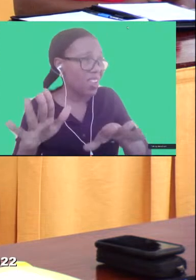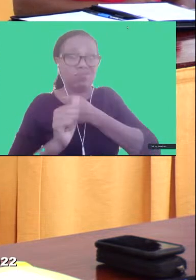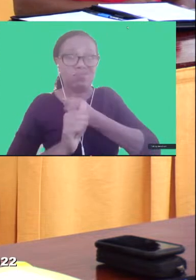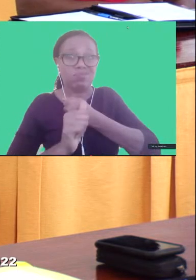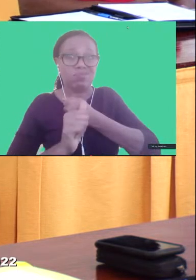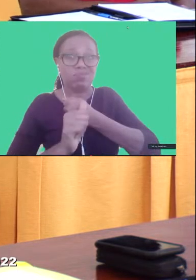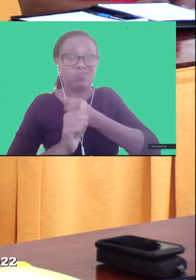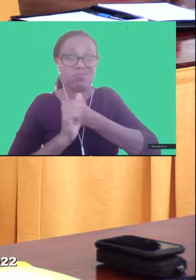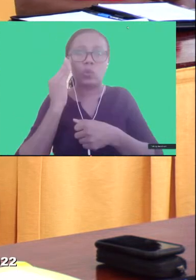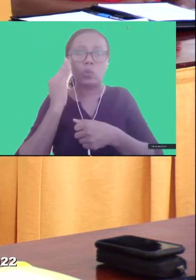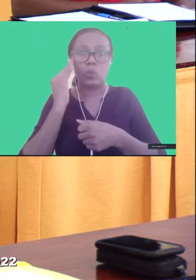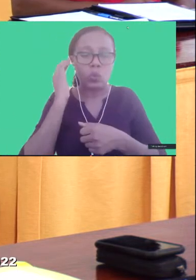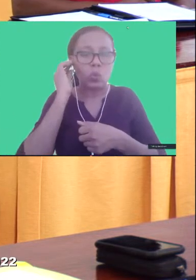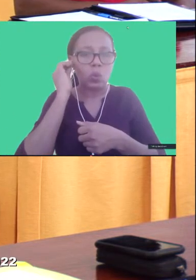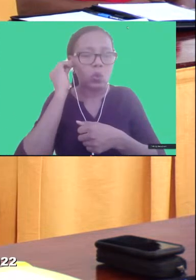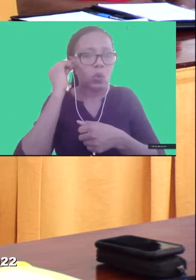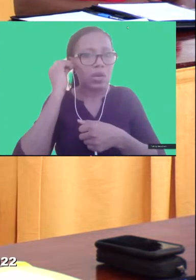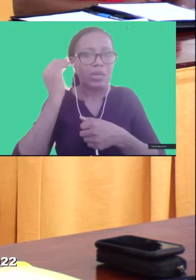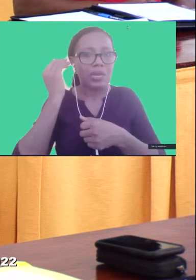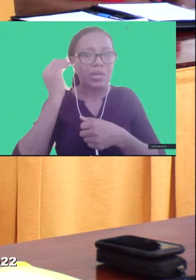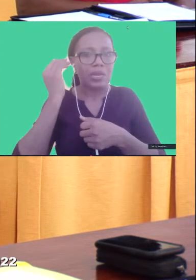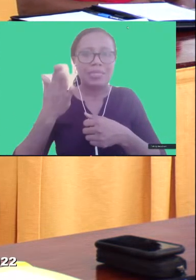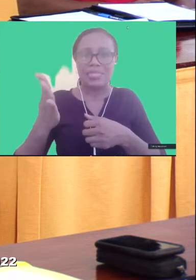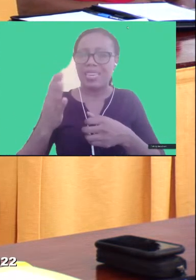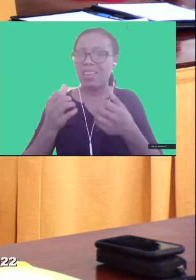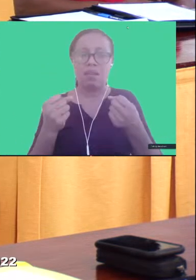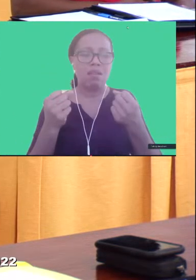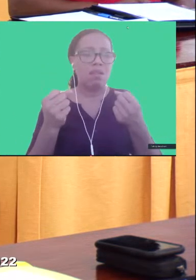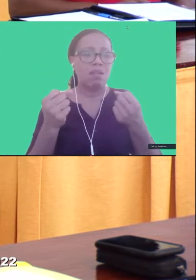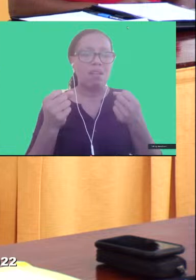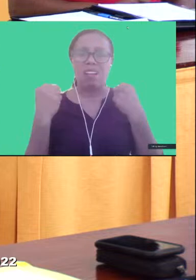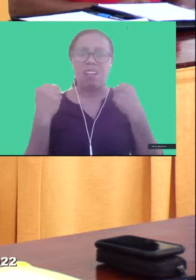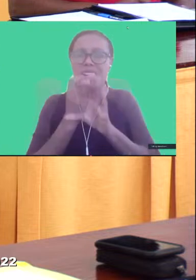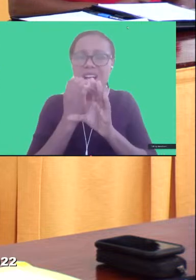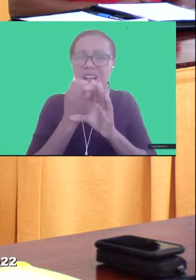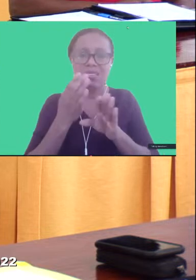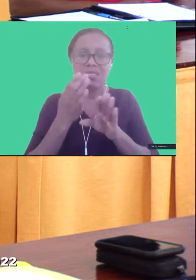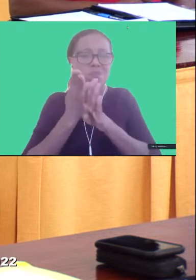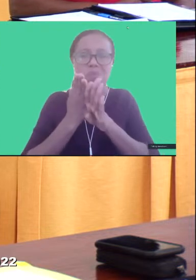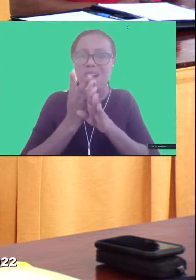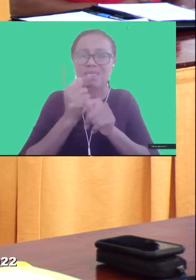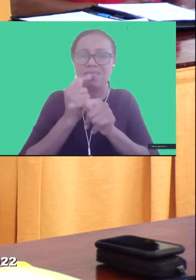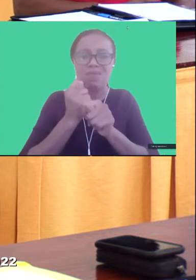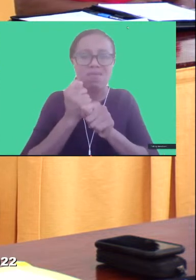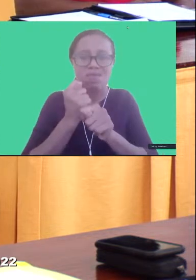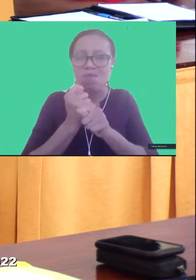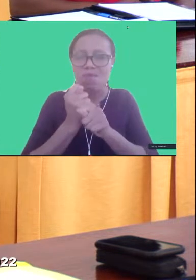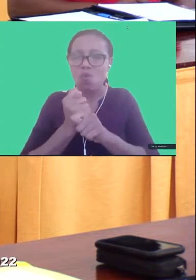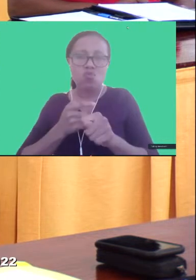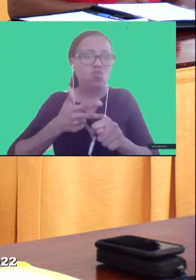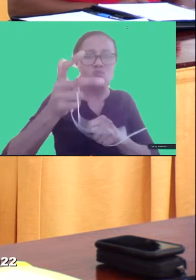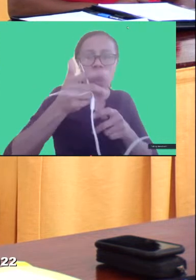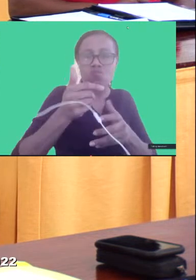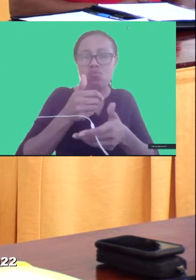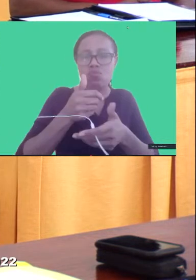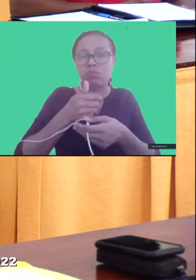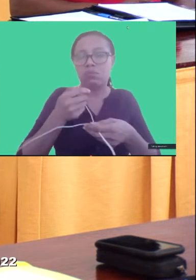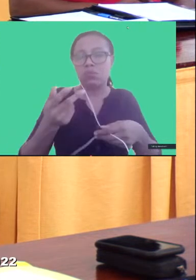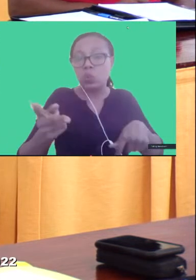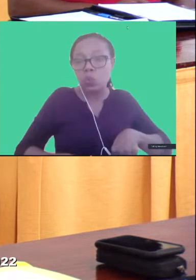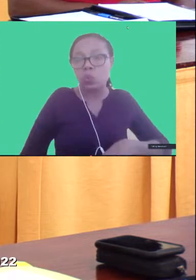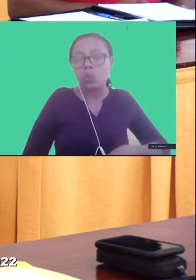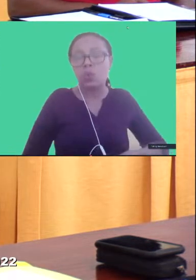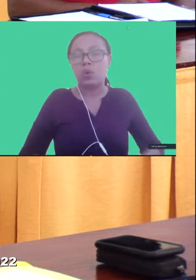now, which has failed the people for successive administrations, to step up to the plate and to rectify this set of